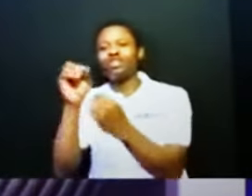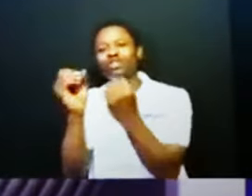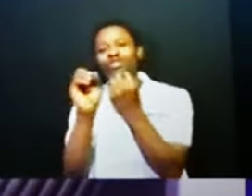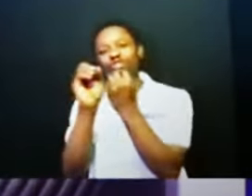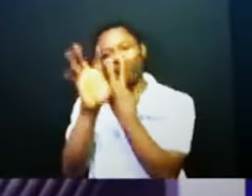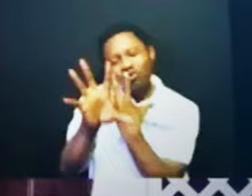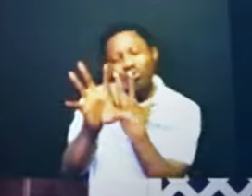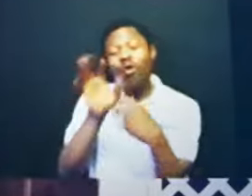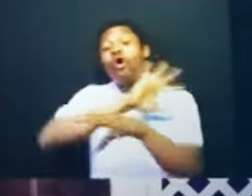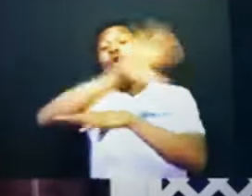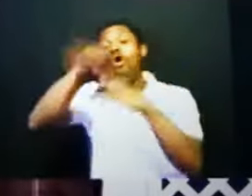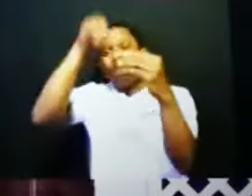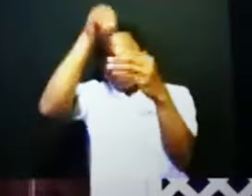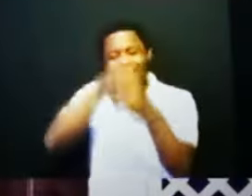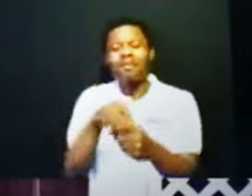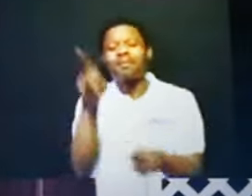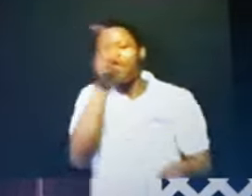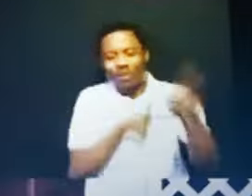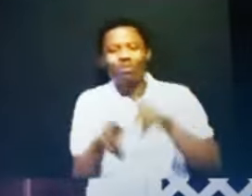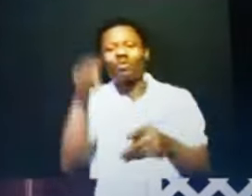the people. So